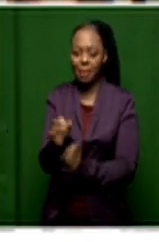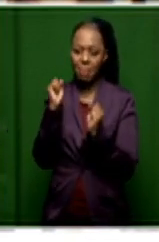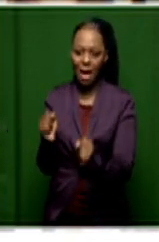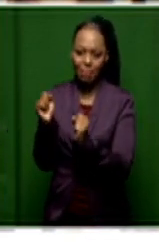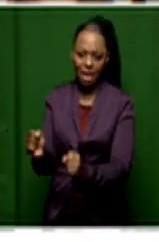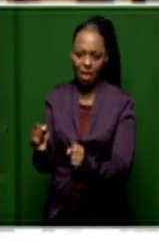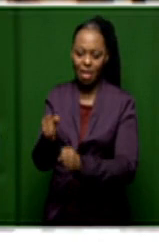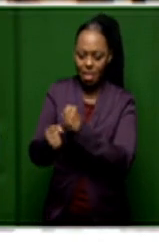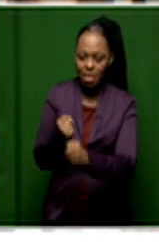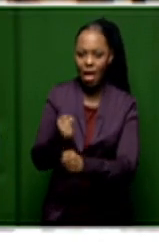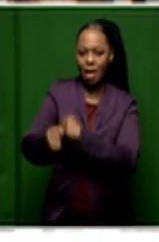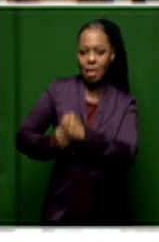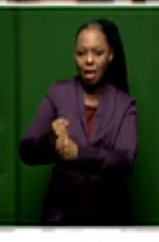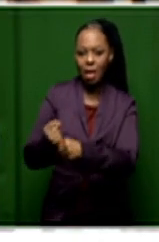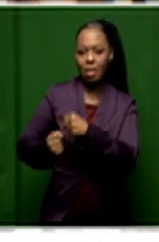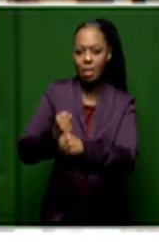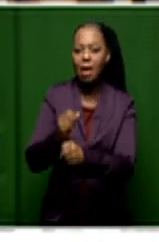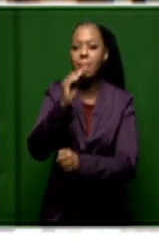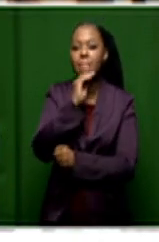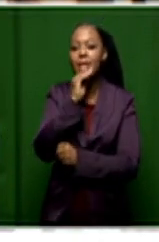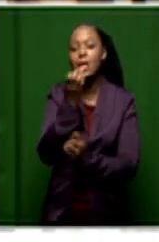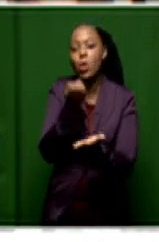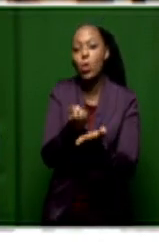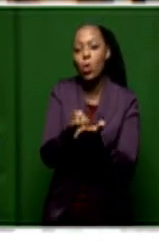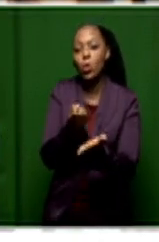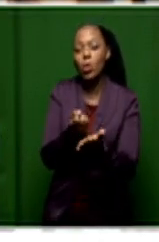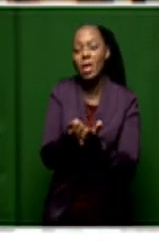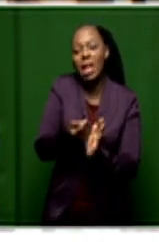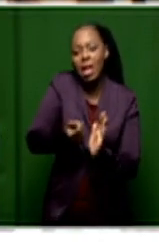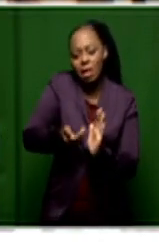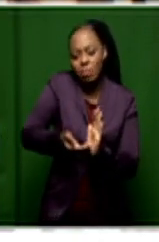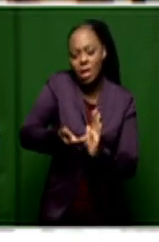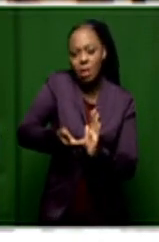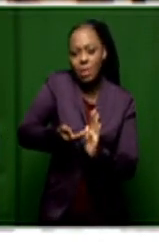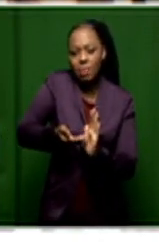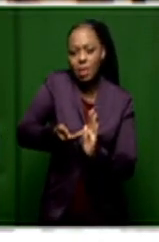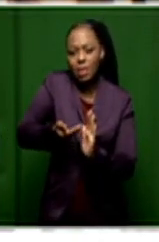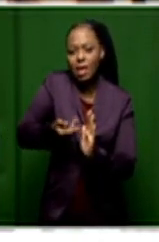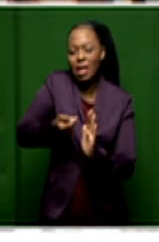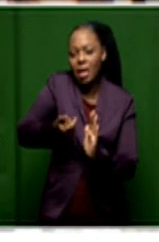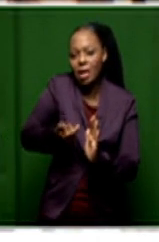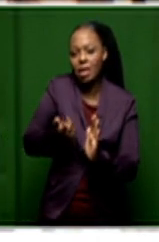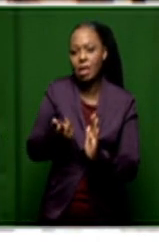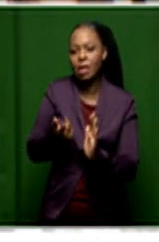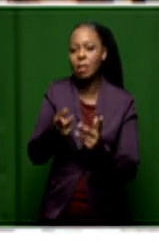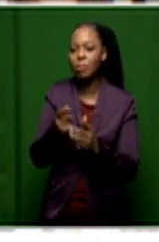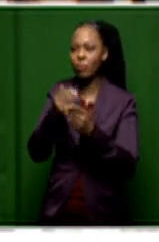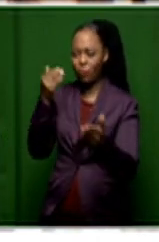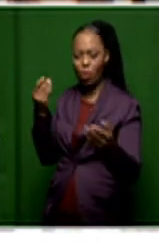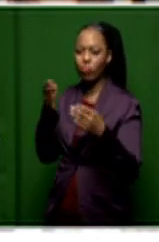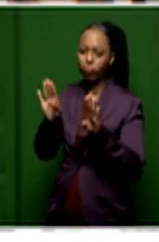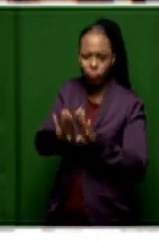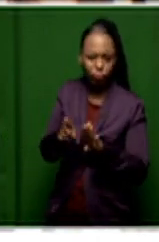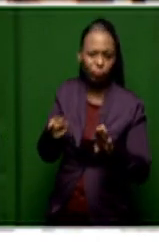contraction year-on-year, which meant that the economy is still a lot smaller than it was prior to the COVID-19 crisis,